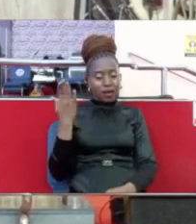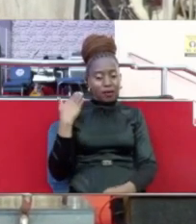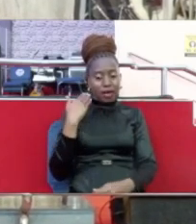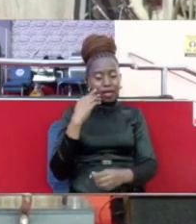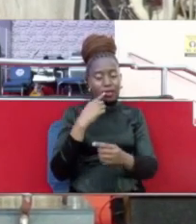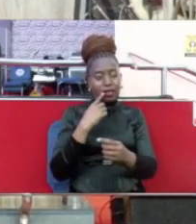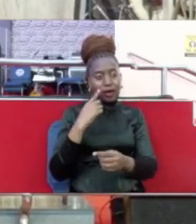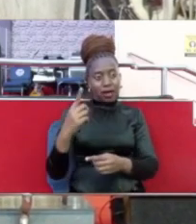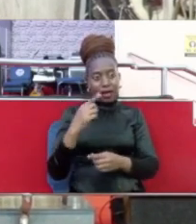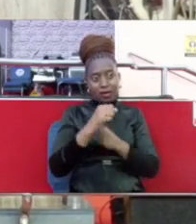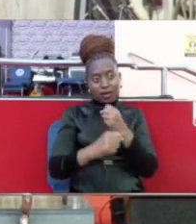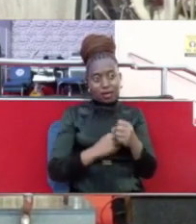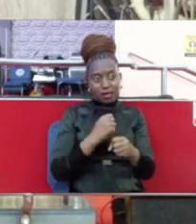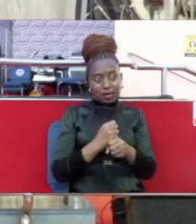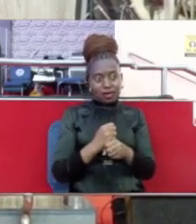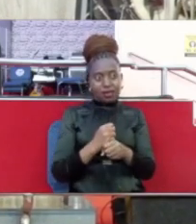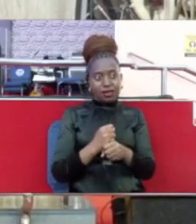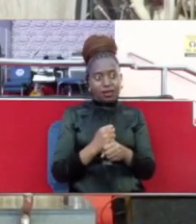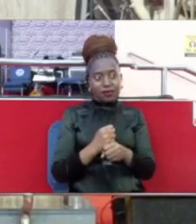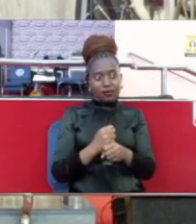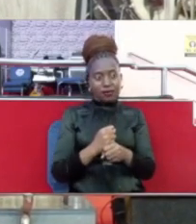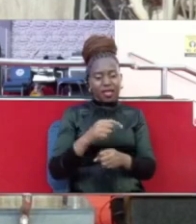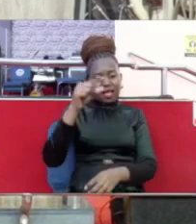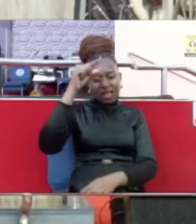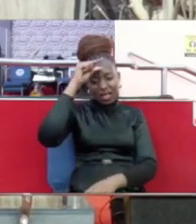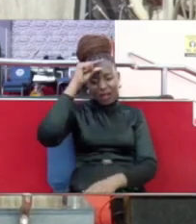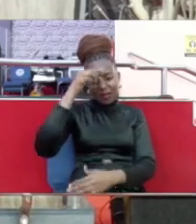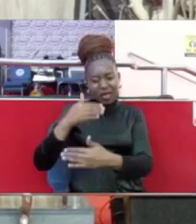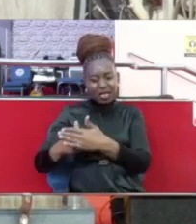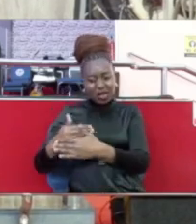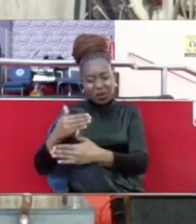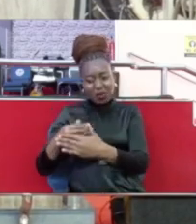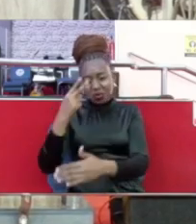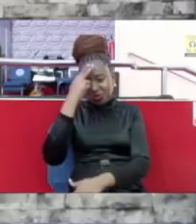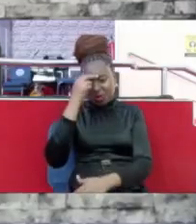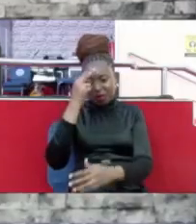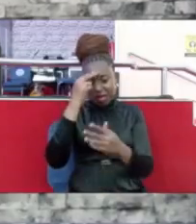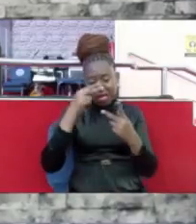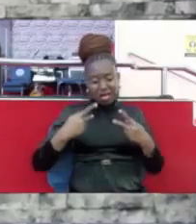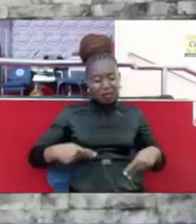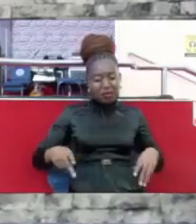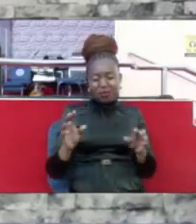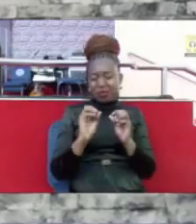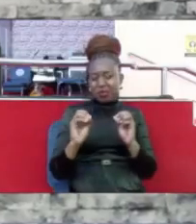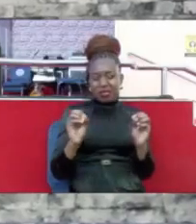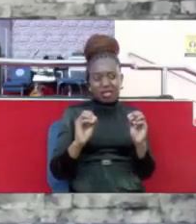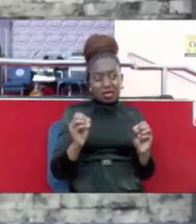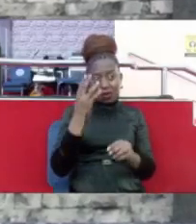The government is not very close to them because they live in sometimes very distant areas.